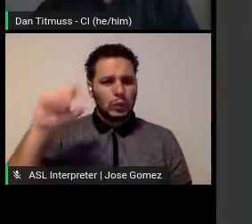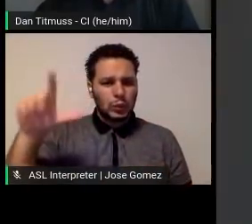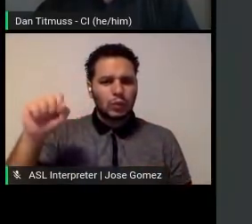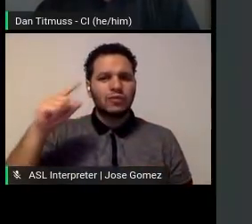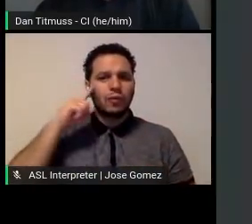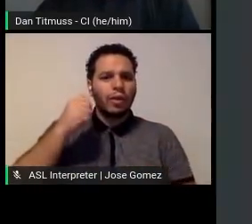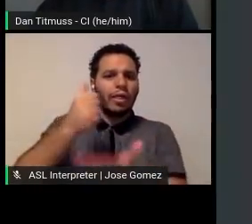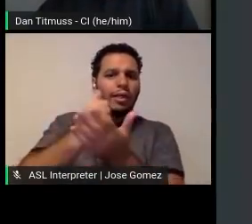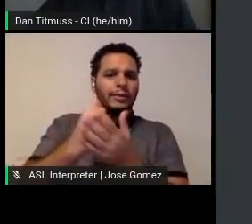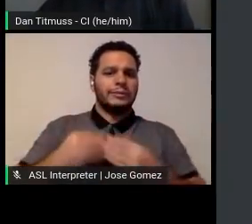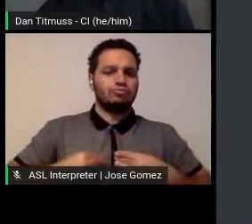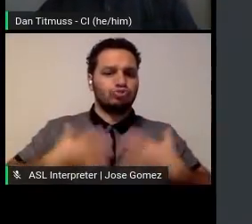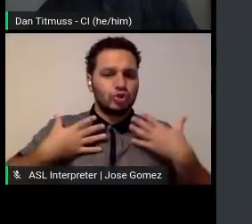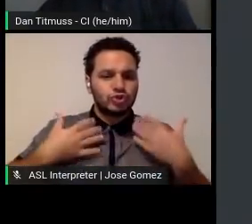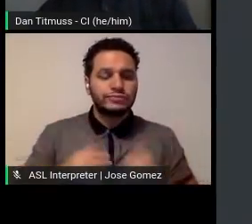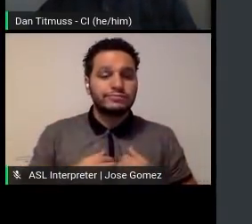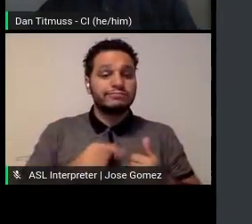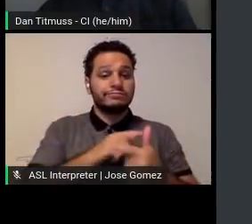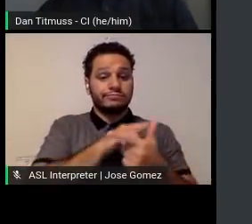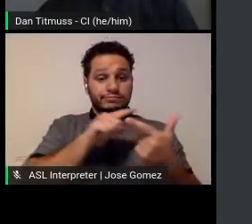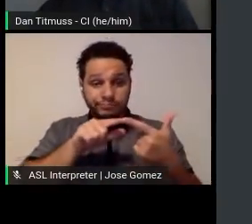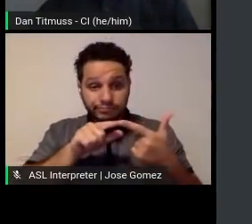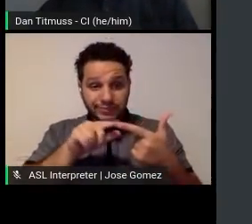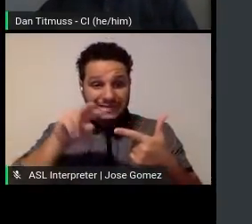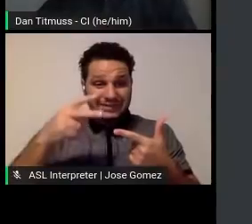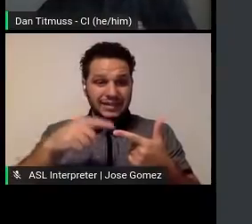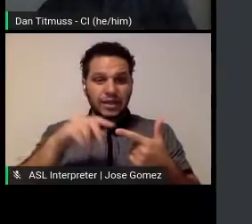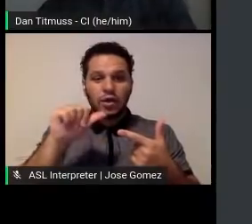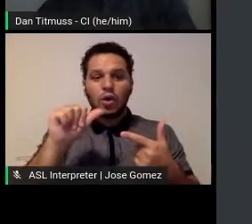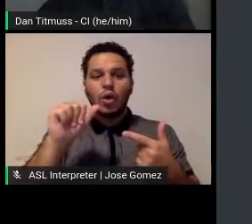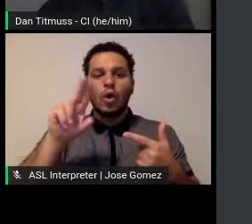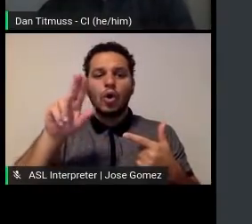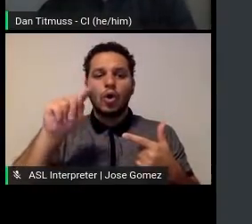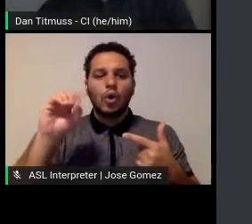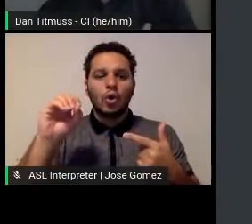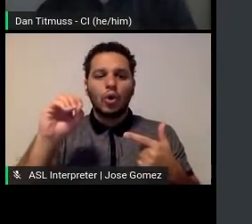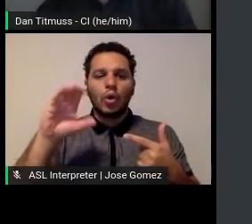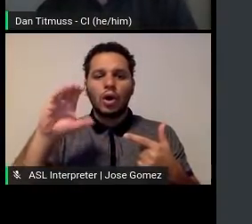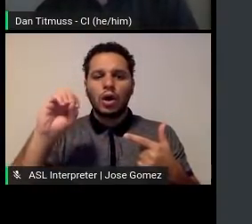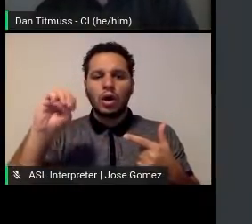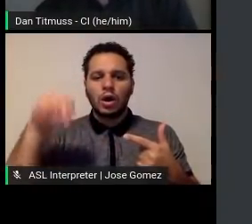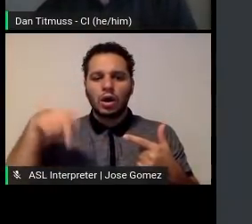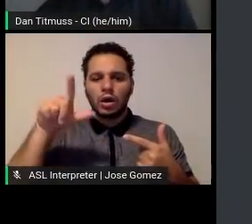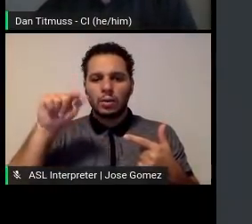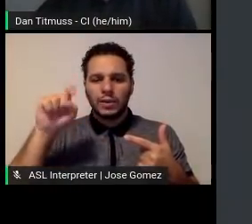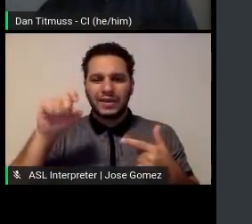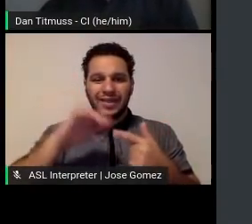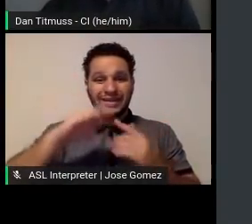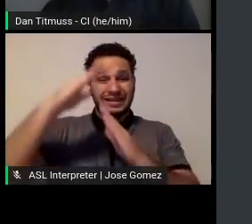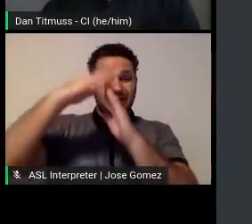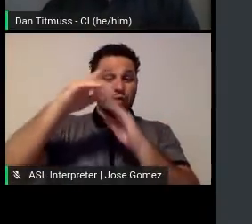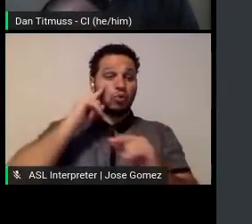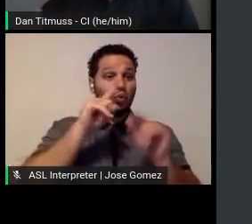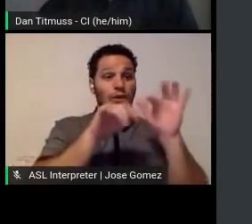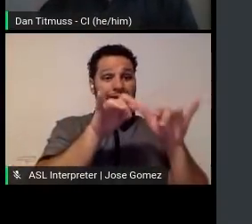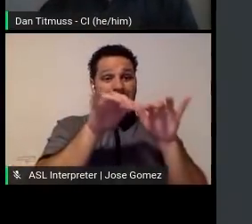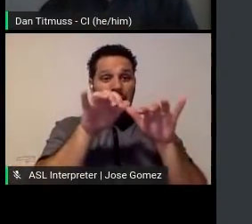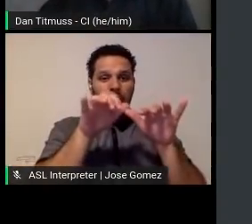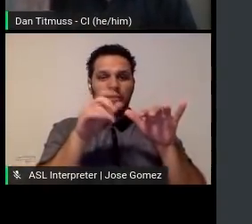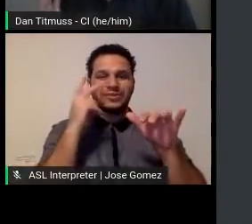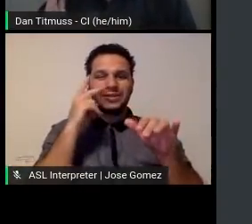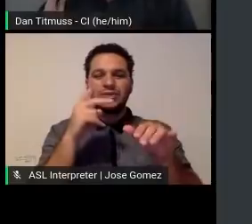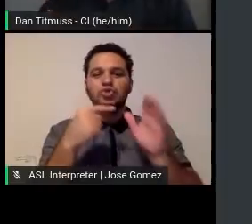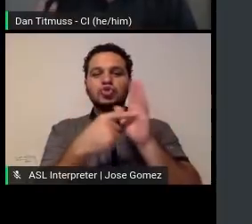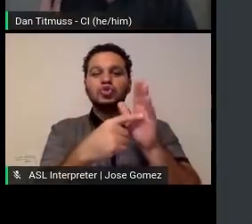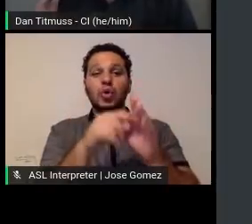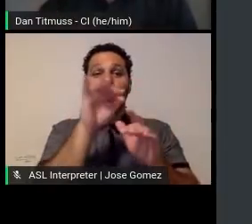here. The first one is Google's autocomplete, right at the top of the SERP or the search engine results page. So here we've just got a screenshot